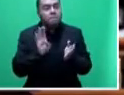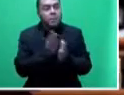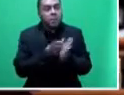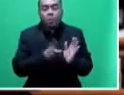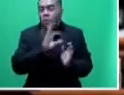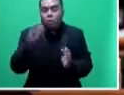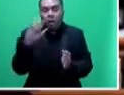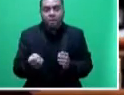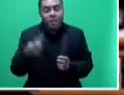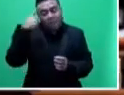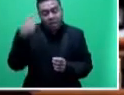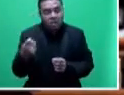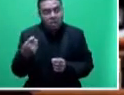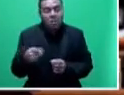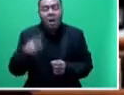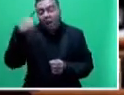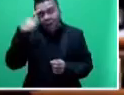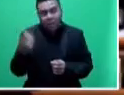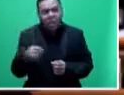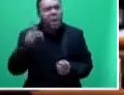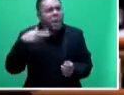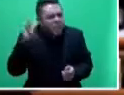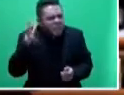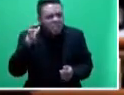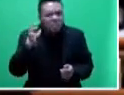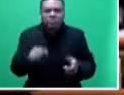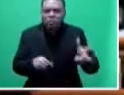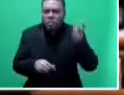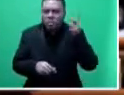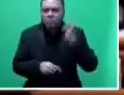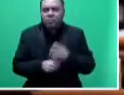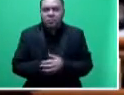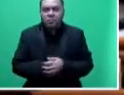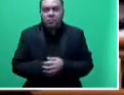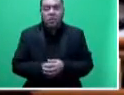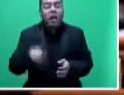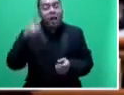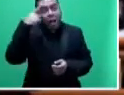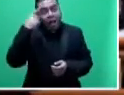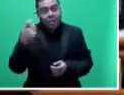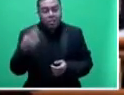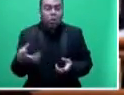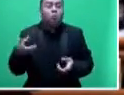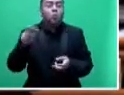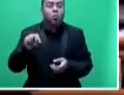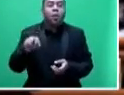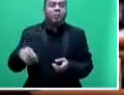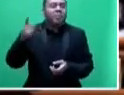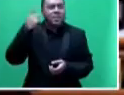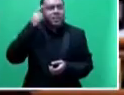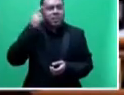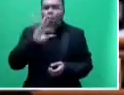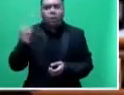because they do not have any ideas. Ideas, listen and you listen. Ideas require thinking. They do not want to think and